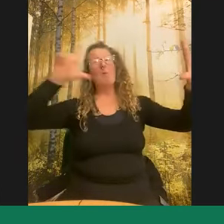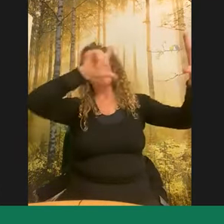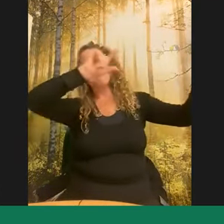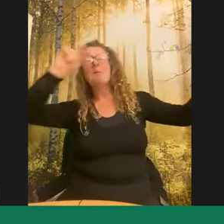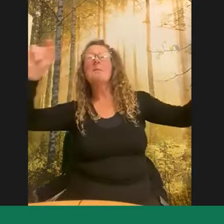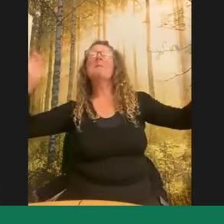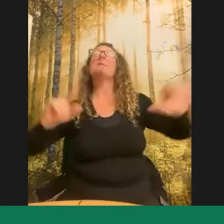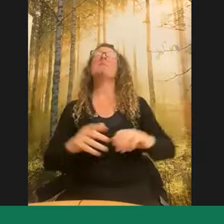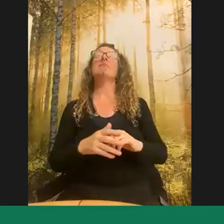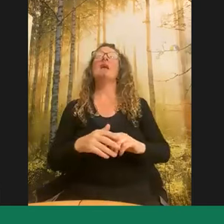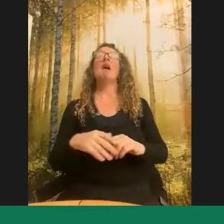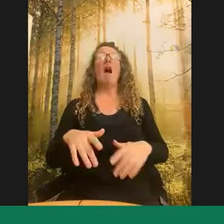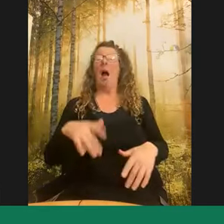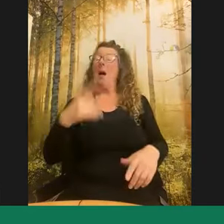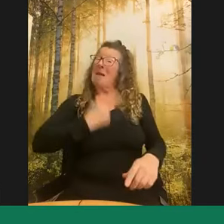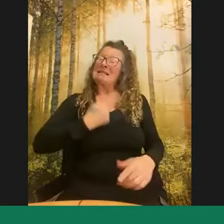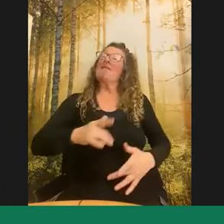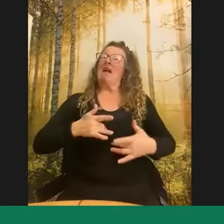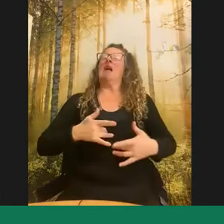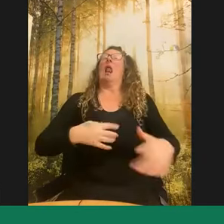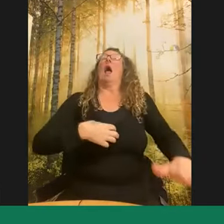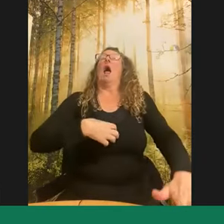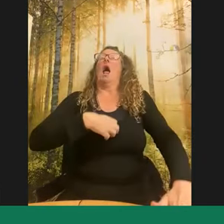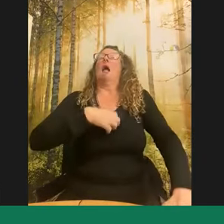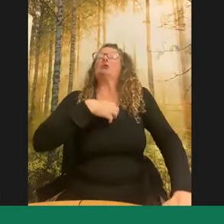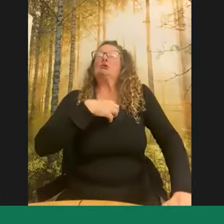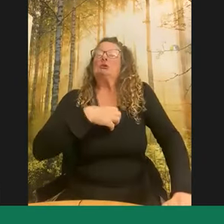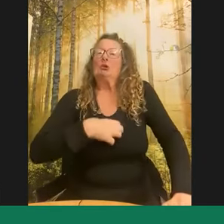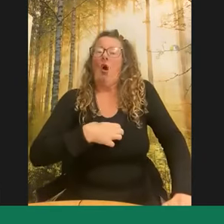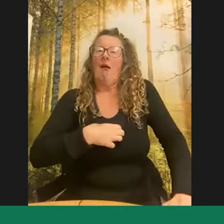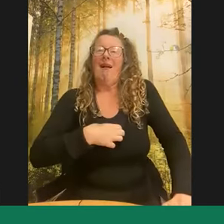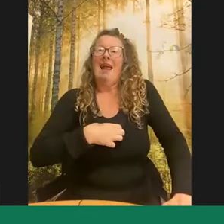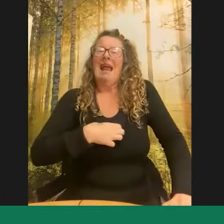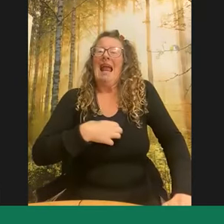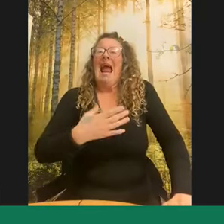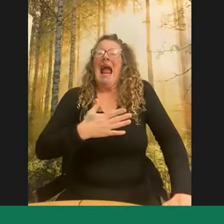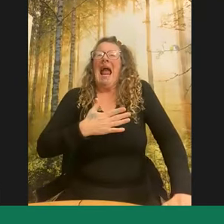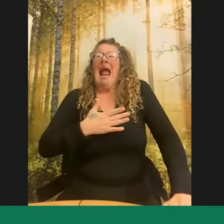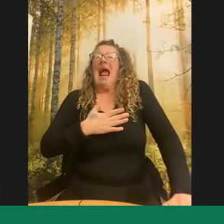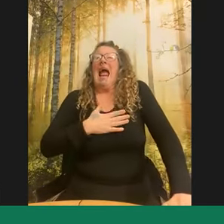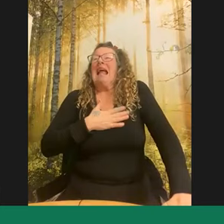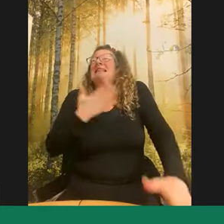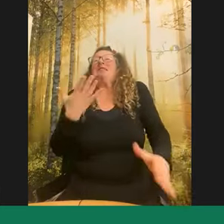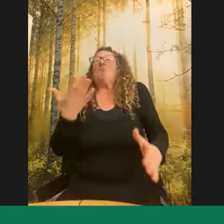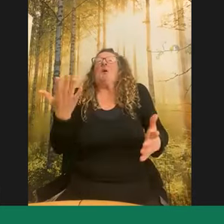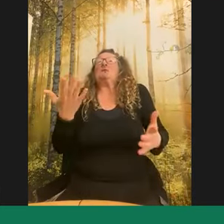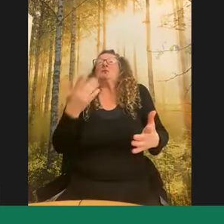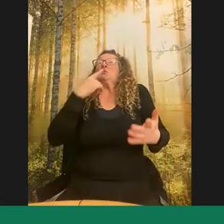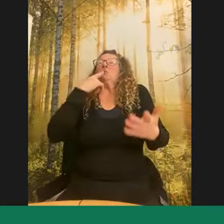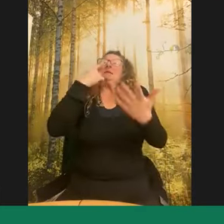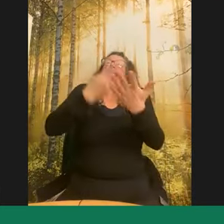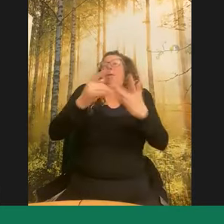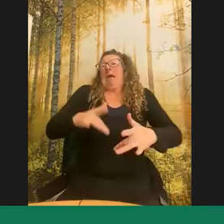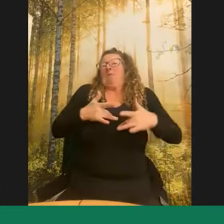I found it shocking myself, but I didn't really want to take a position. I thought it was more interesting to just put them in the space